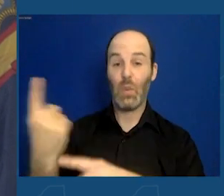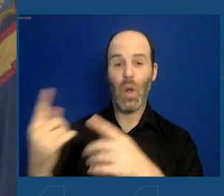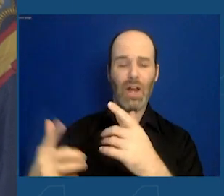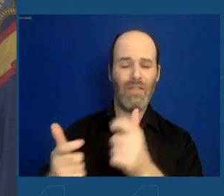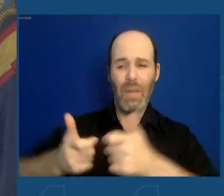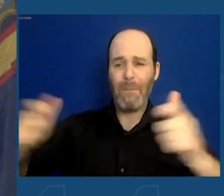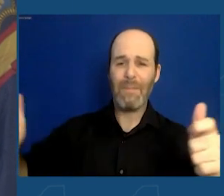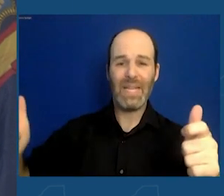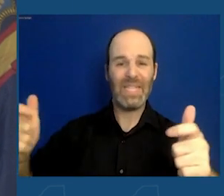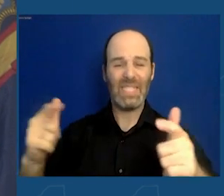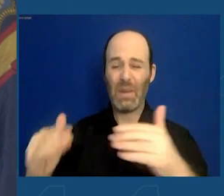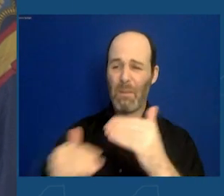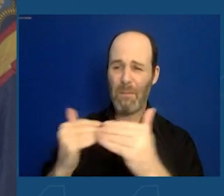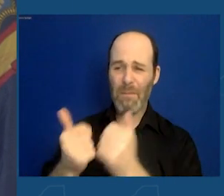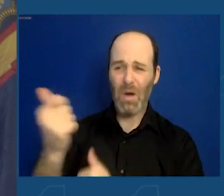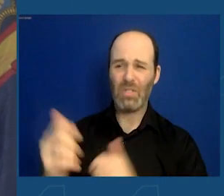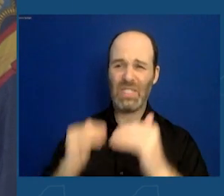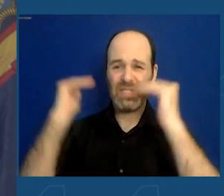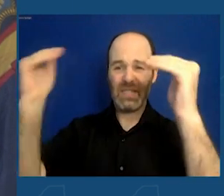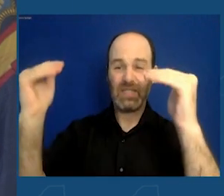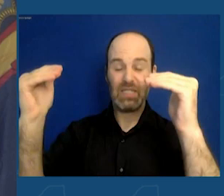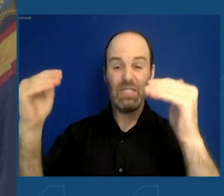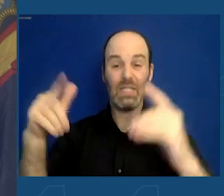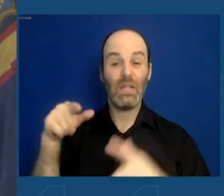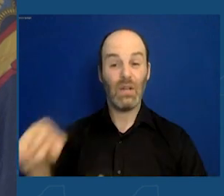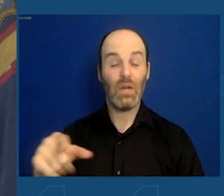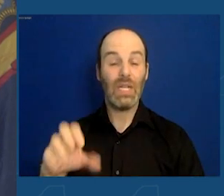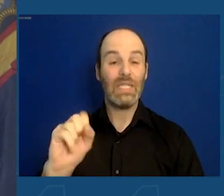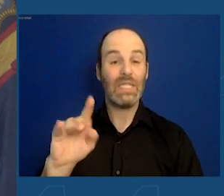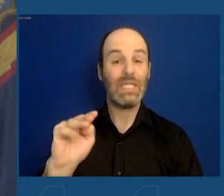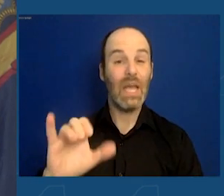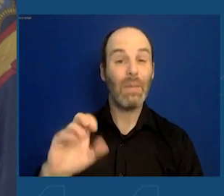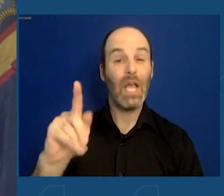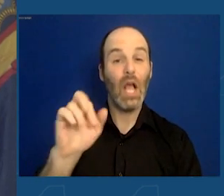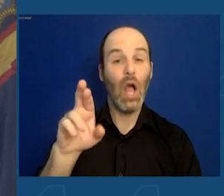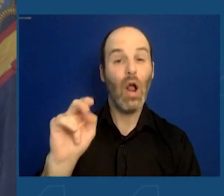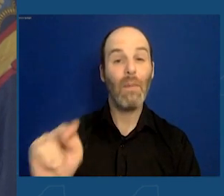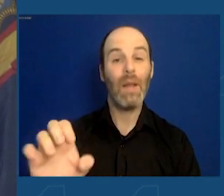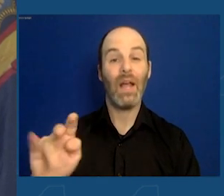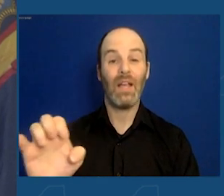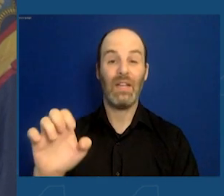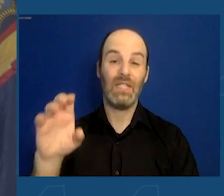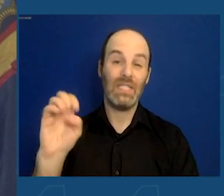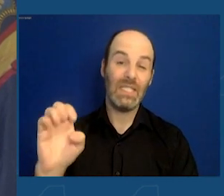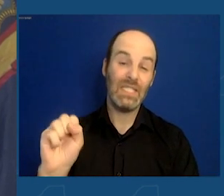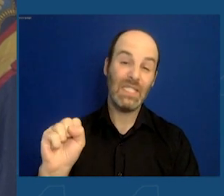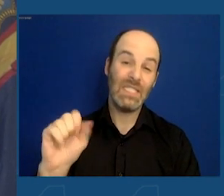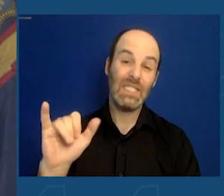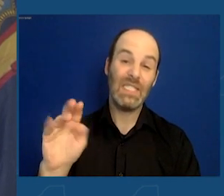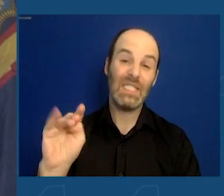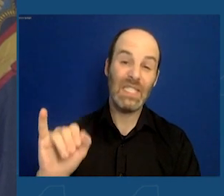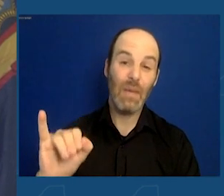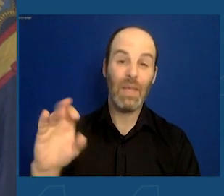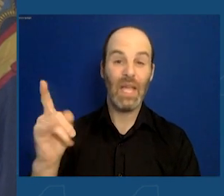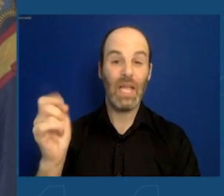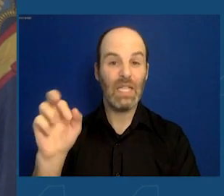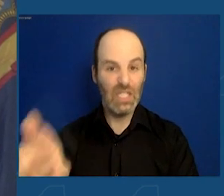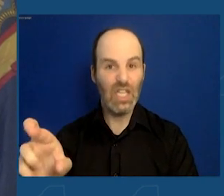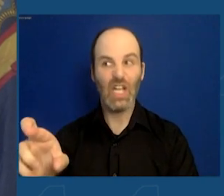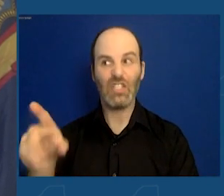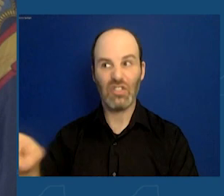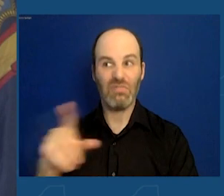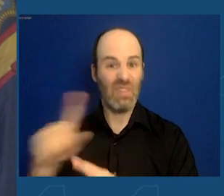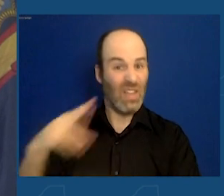largest 200 millimeter silicon carbide semiconductor fabs in the world. And the chips that come out of here will end